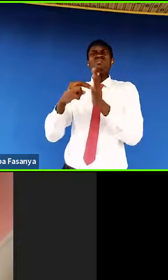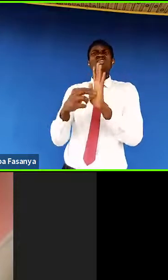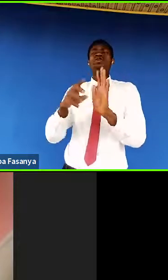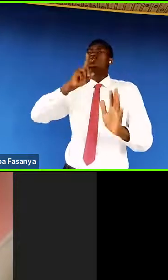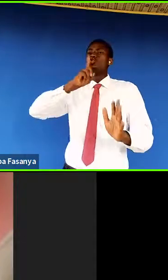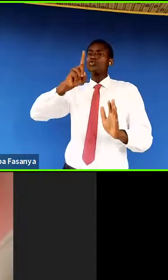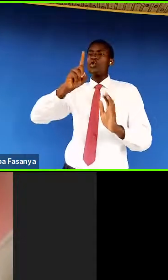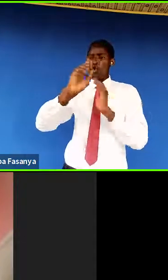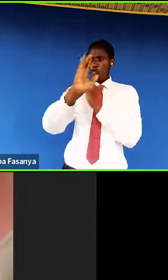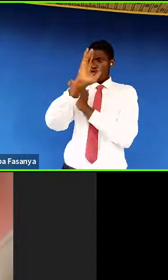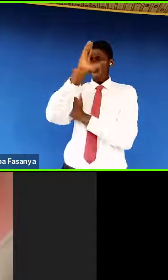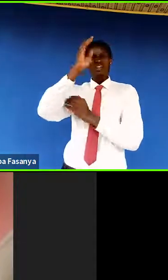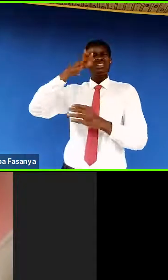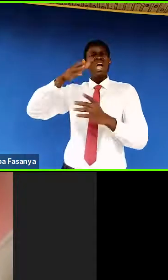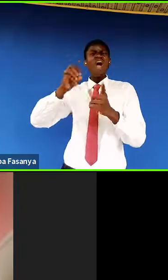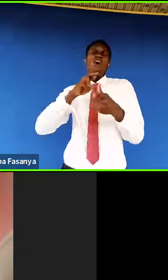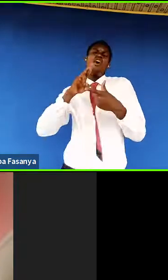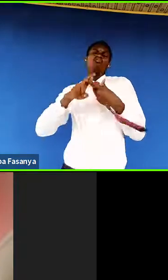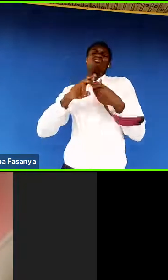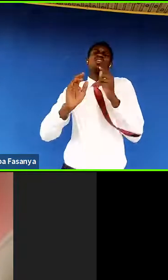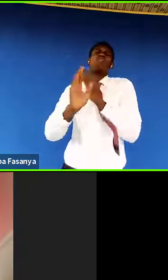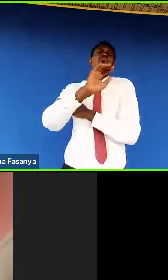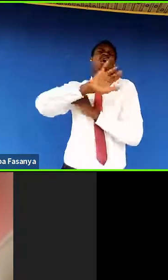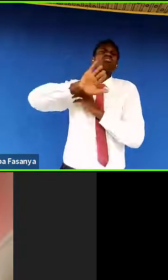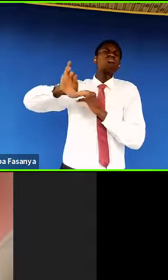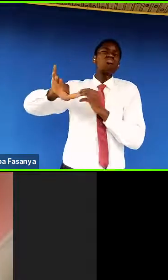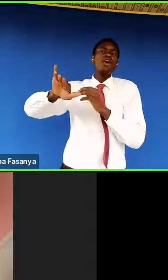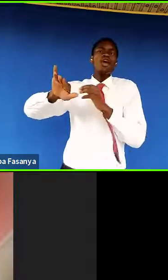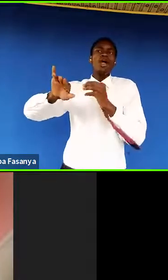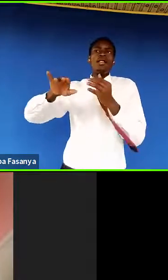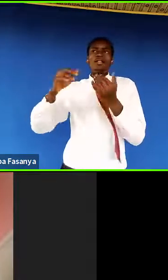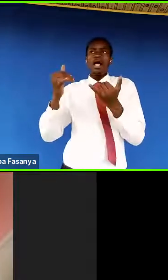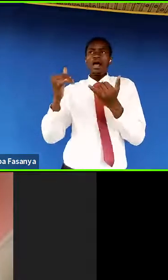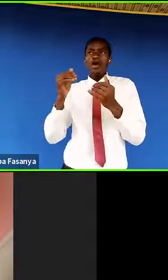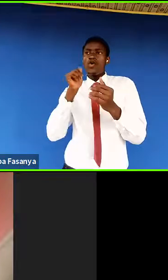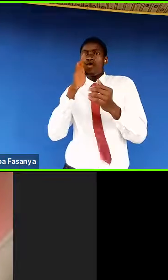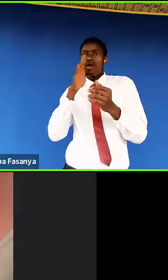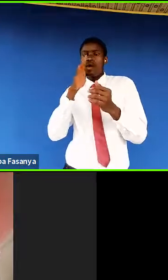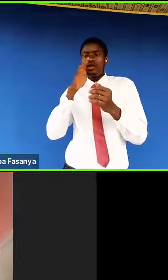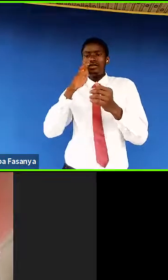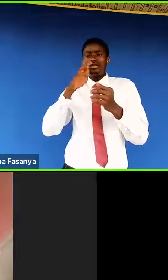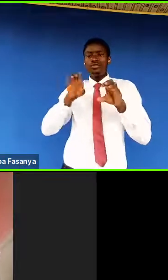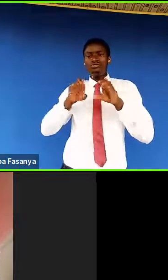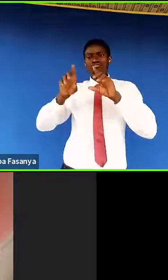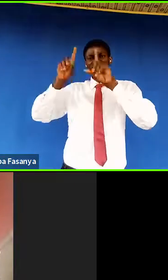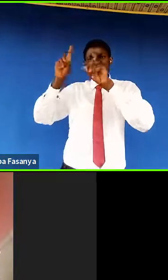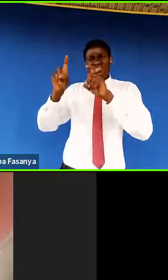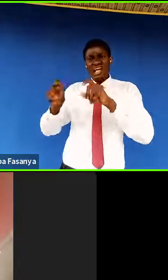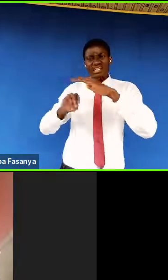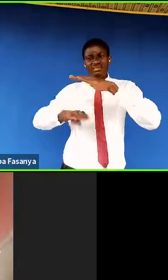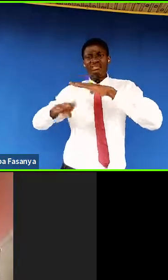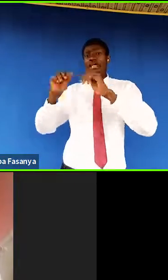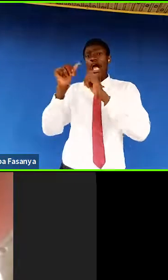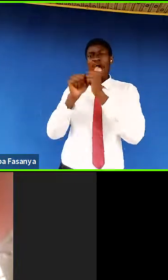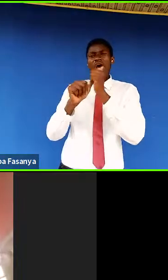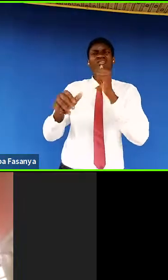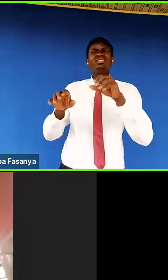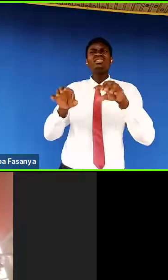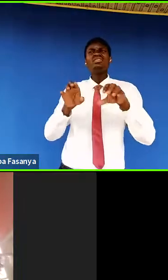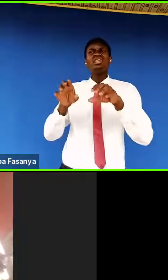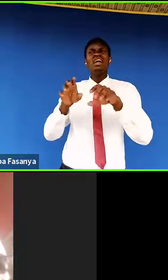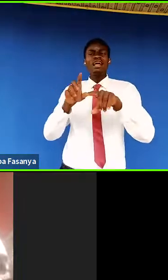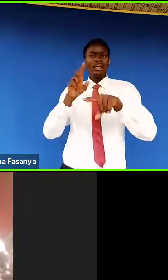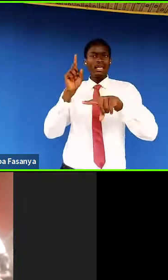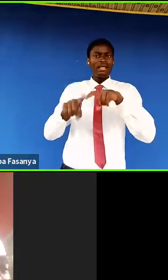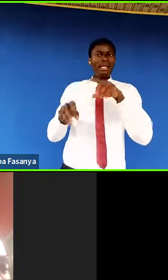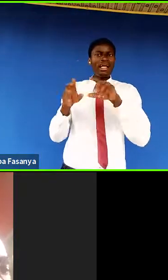passed all the probing, they've passed all the tests, both basic and advanced tests and all that. Is there a God